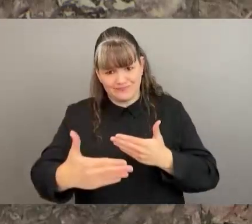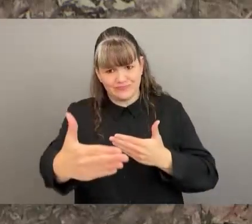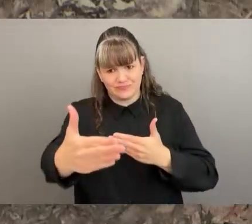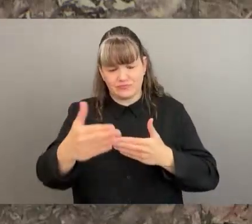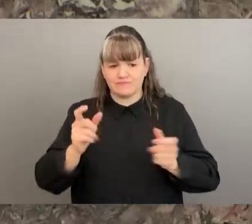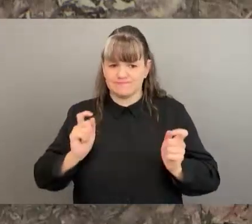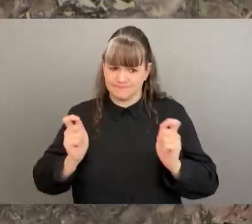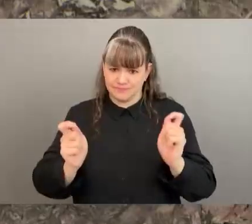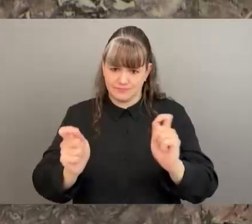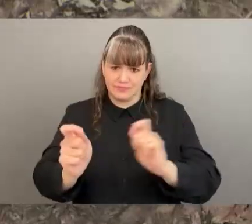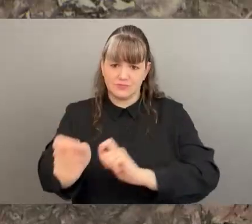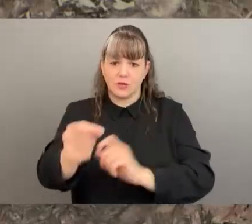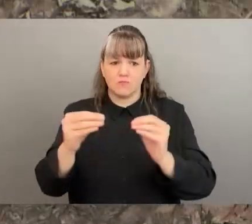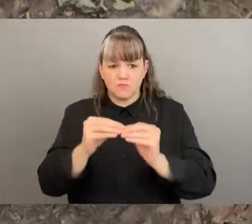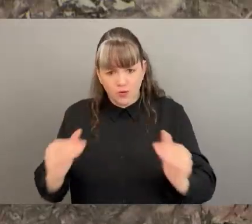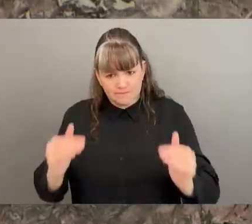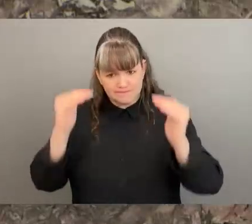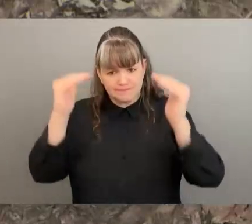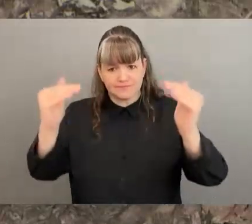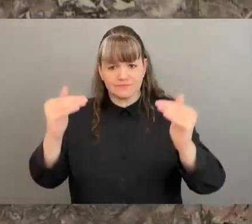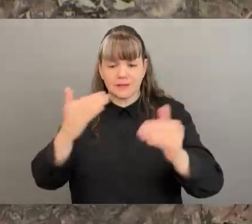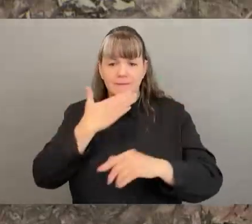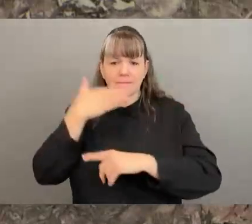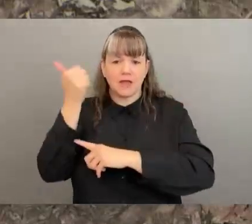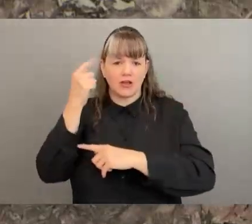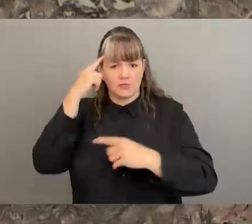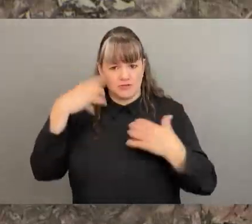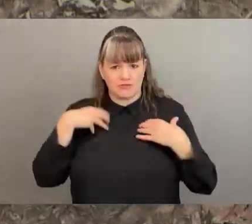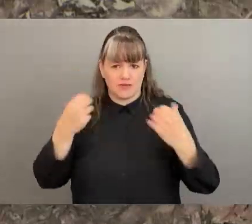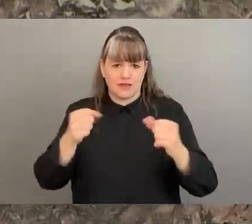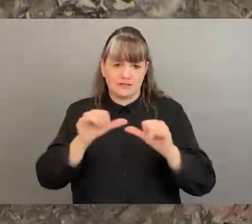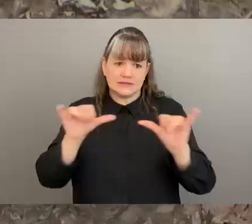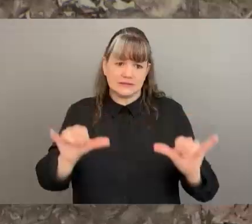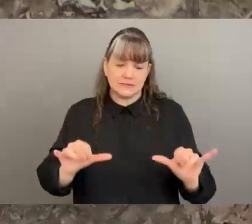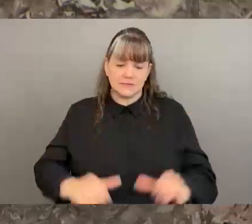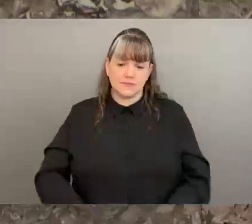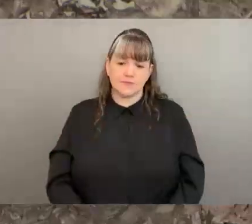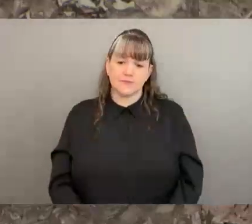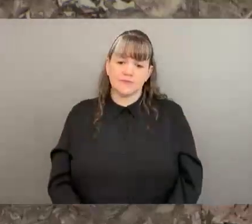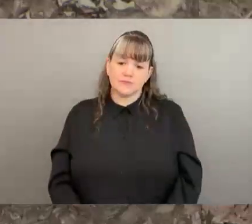bolster the mental health care system for all British Columbians. Thank you, Mr. Speaker.